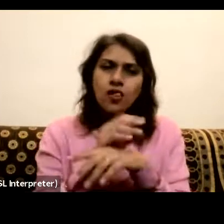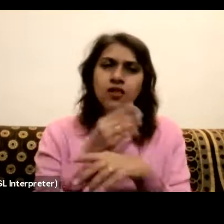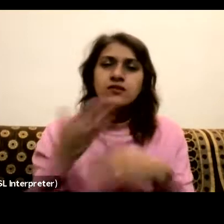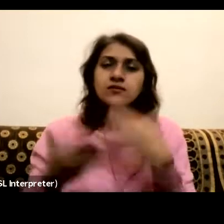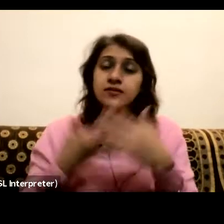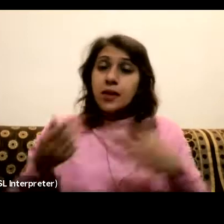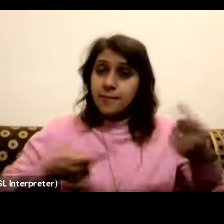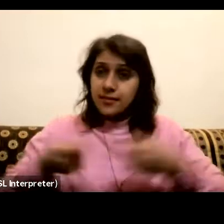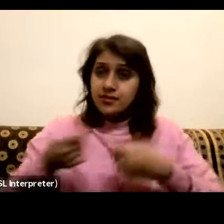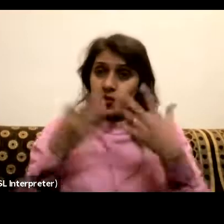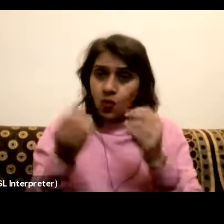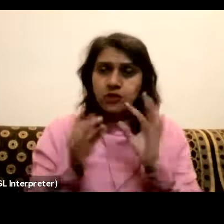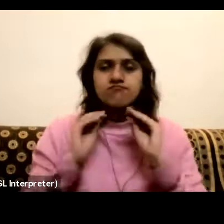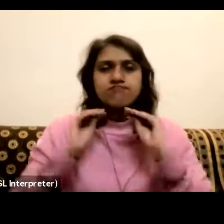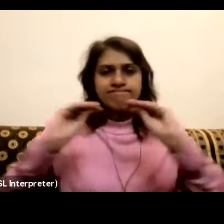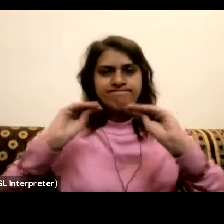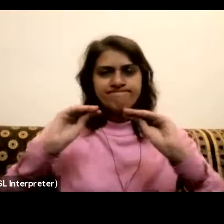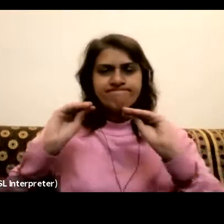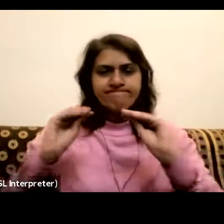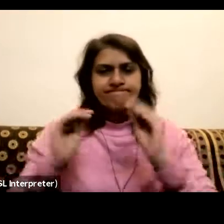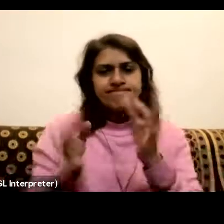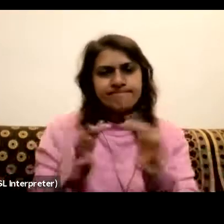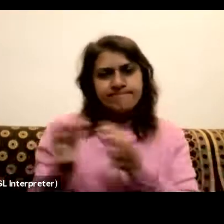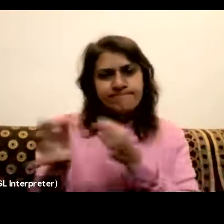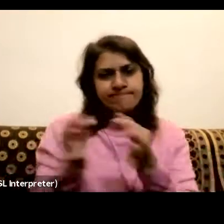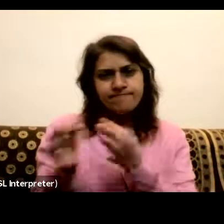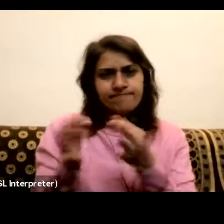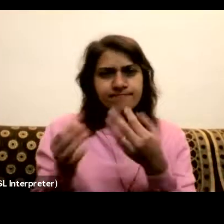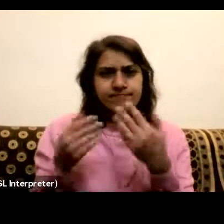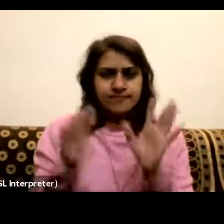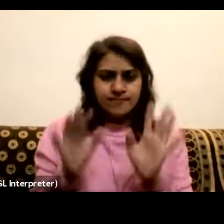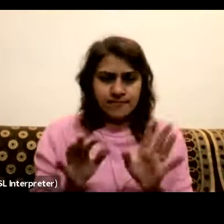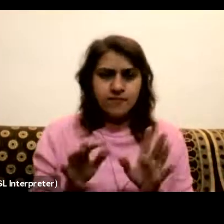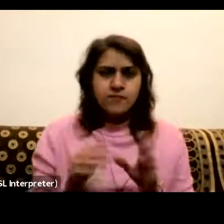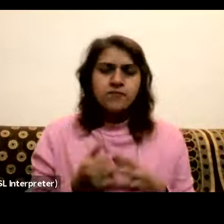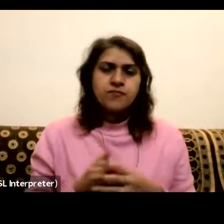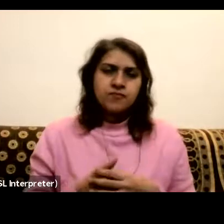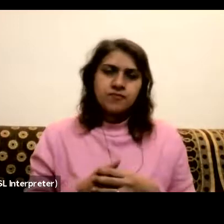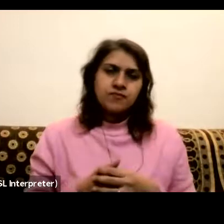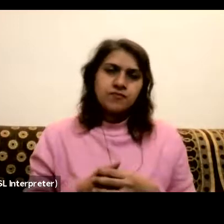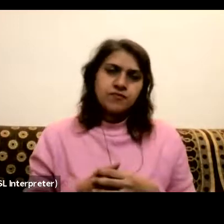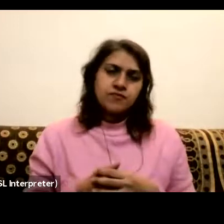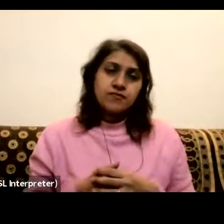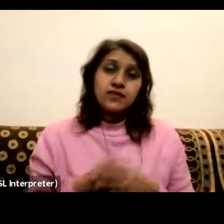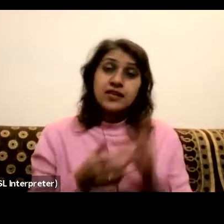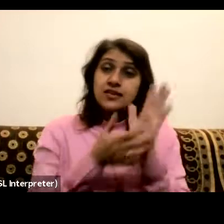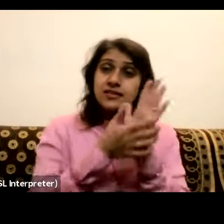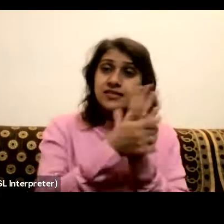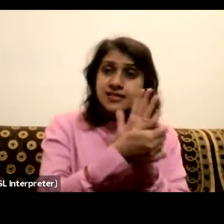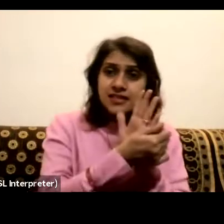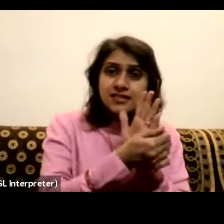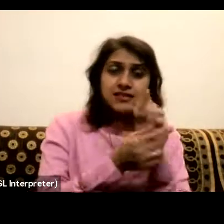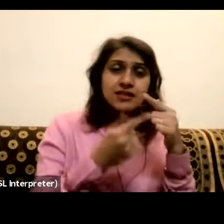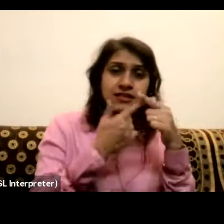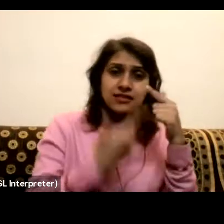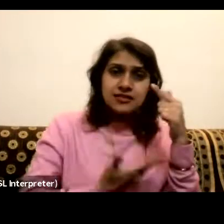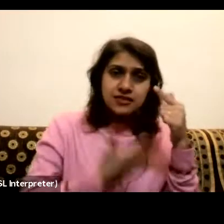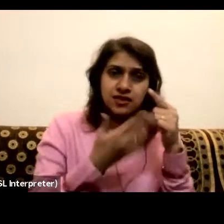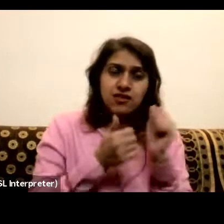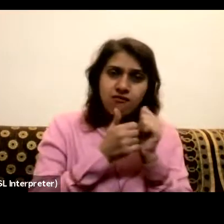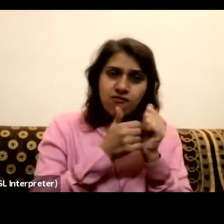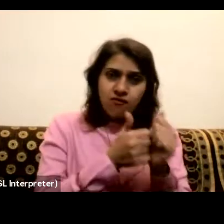entrepreneurship development program, which we will be dovetailing between with the skills training for a particular trade.